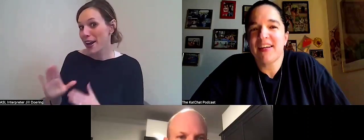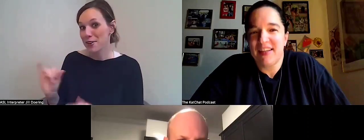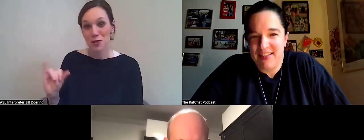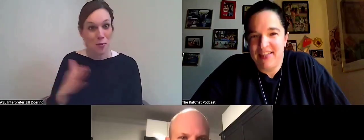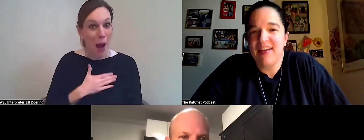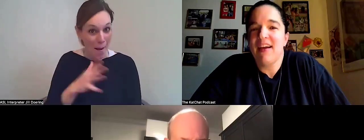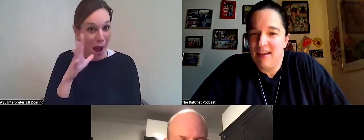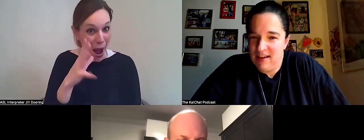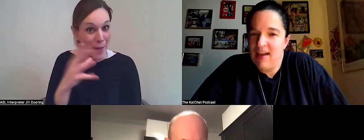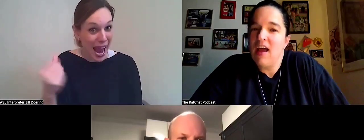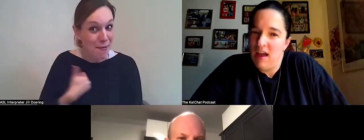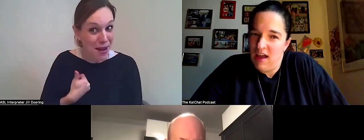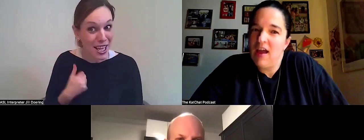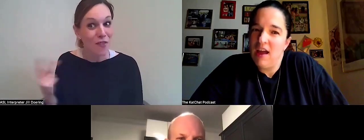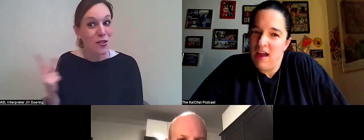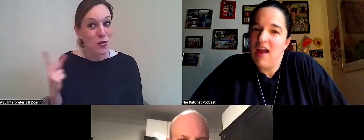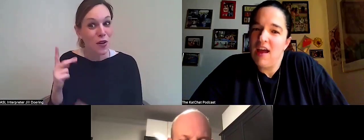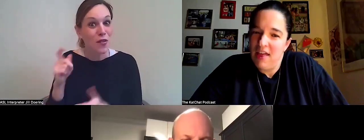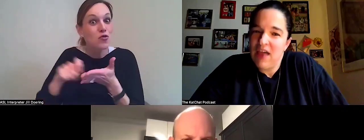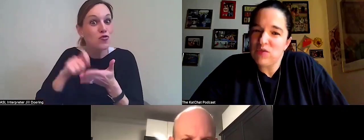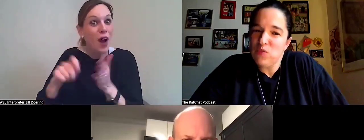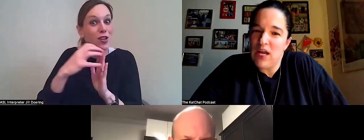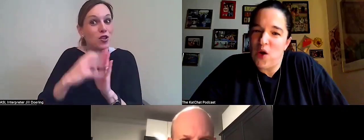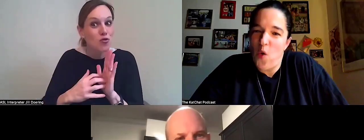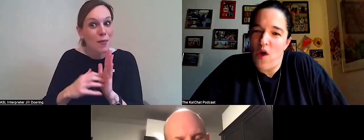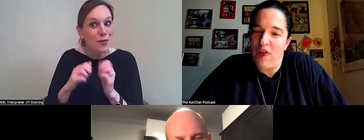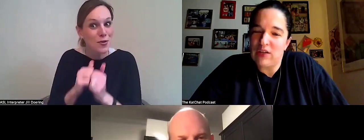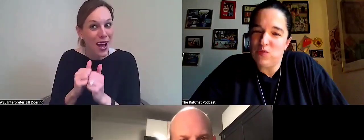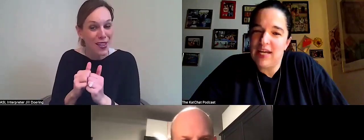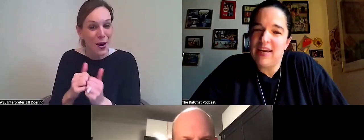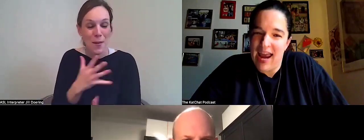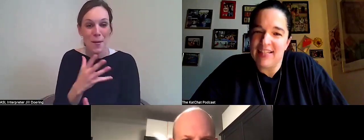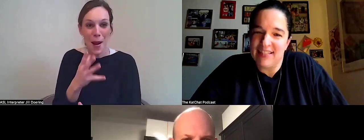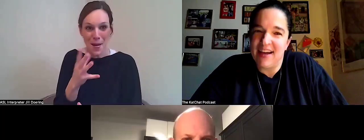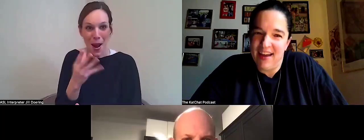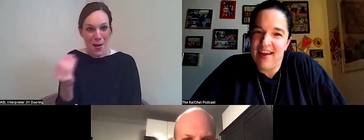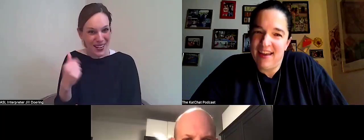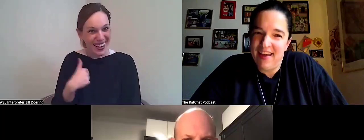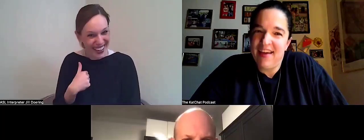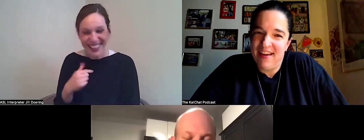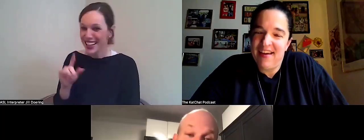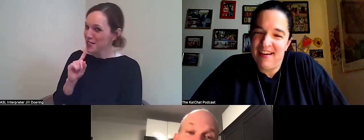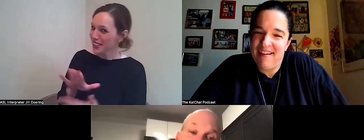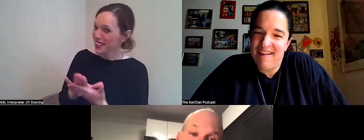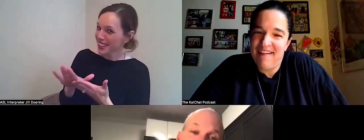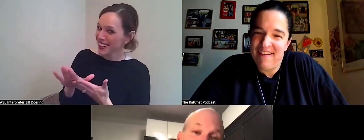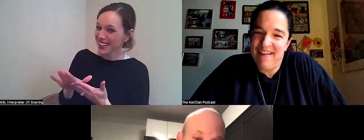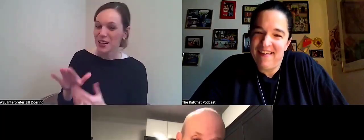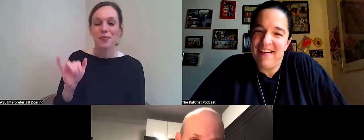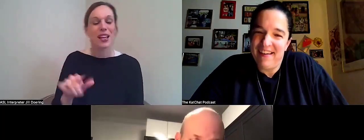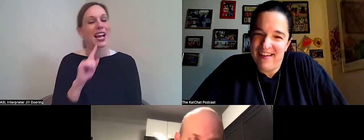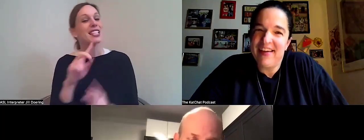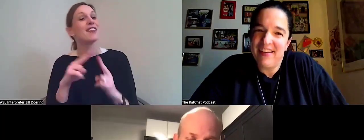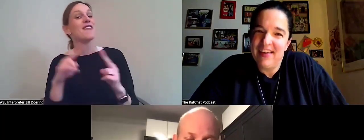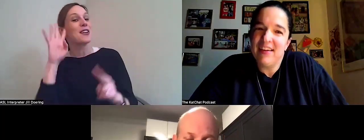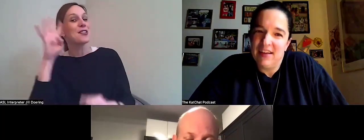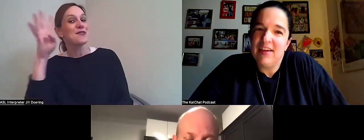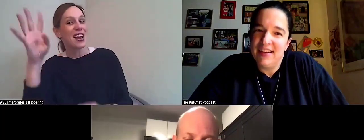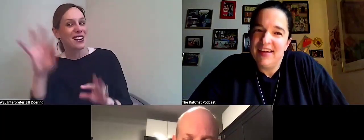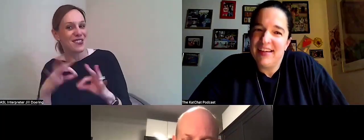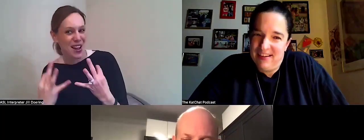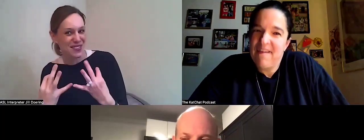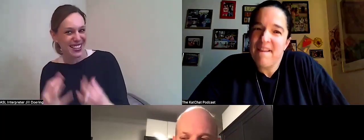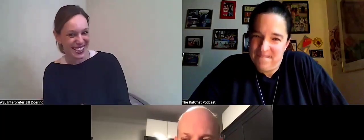together, my mom and I. So That's it's really a very cool. That's really nice. it's a very creative family.